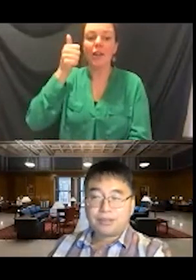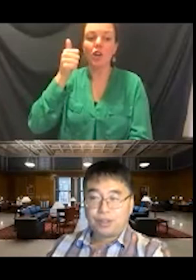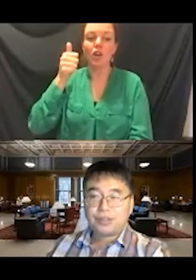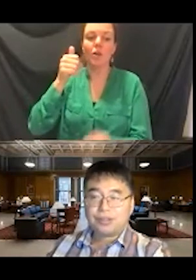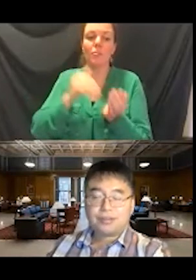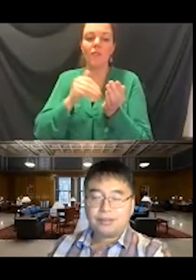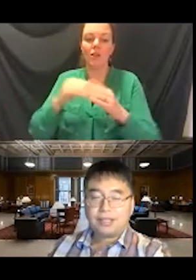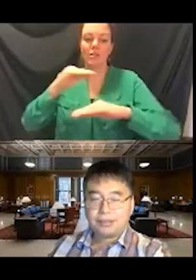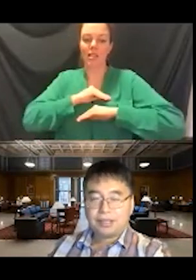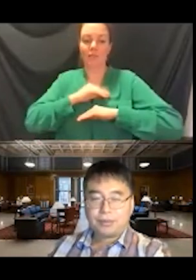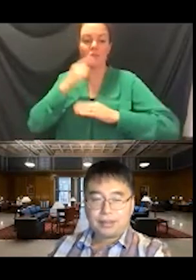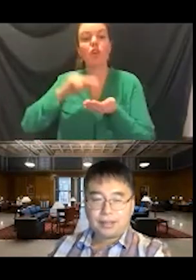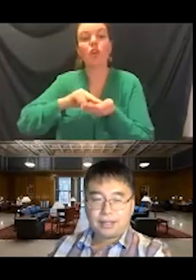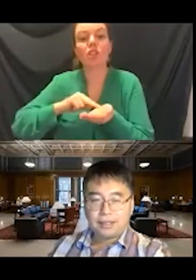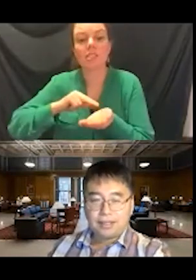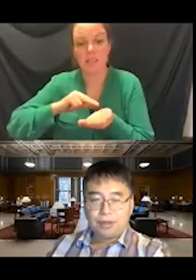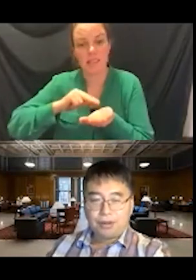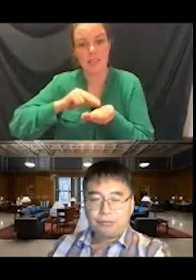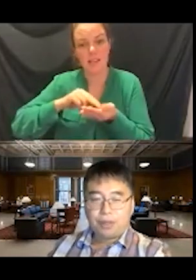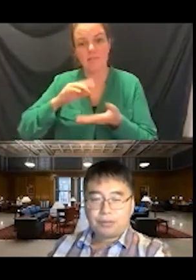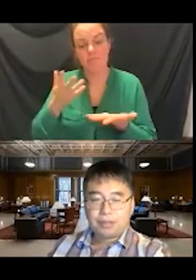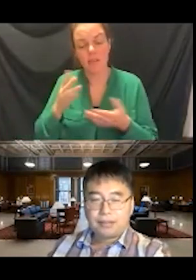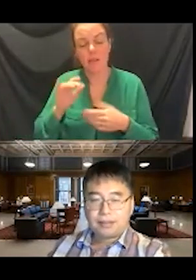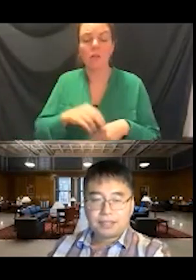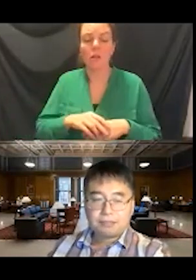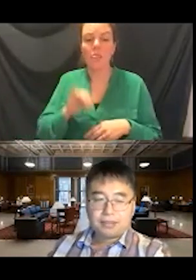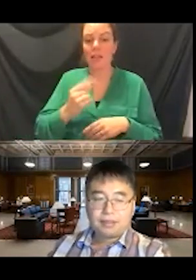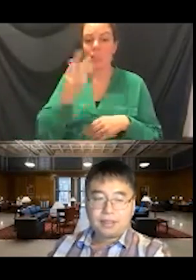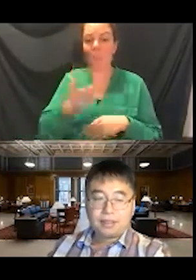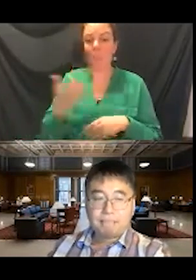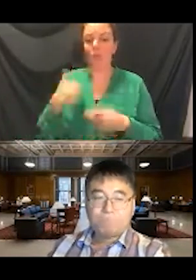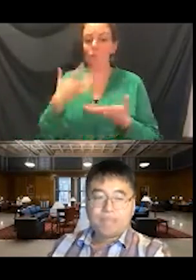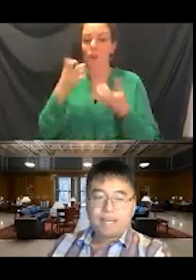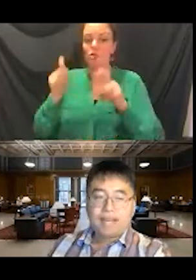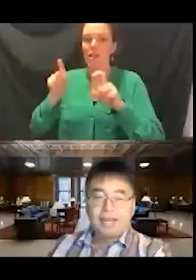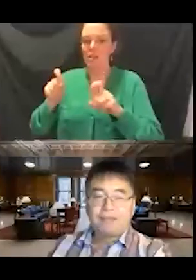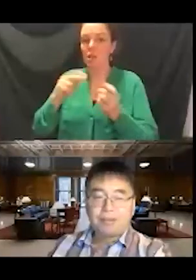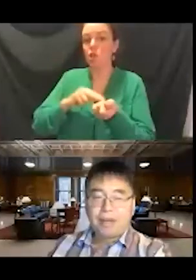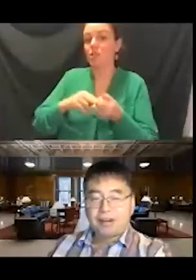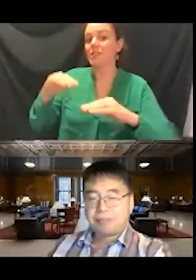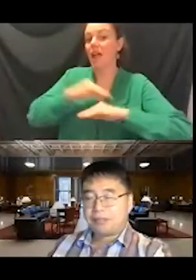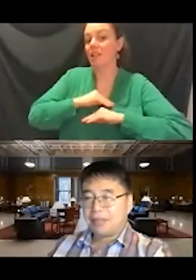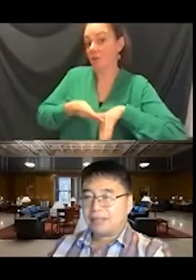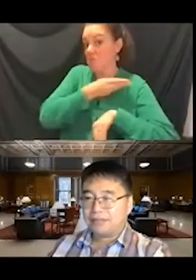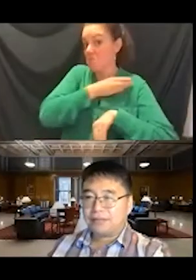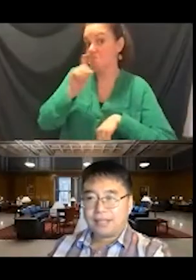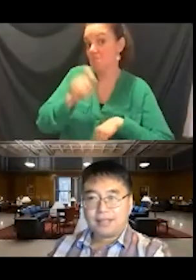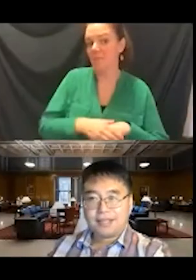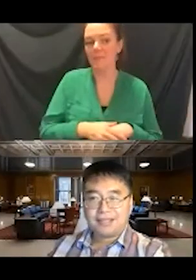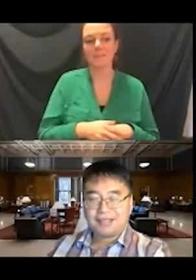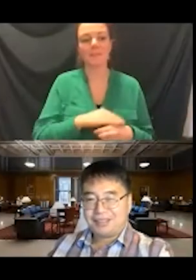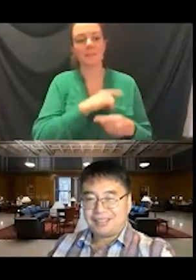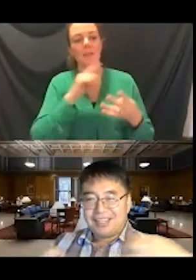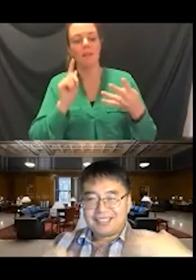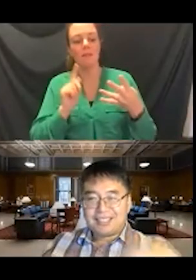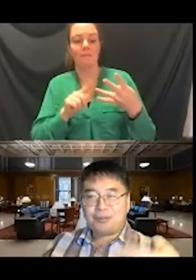for the nurses, right? So that's one thing that we want to test explicitly. For the payer's perspective, again, I said,